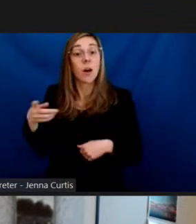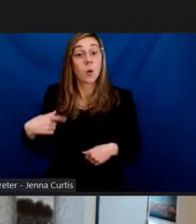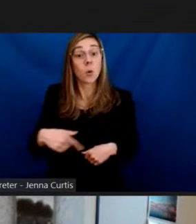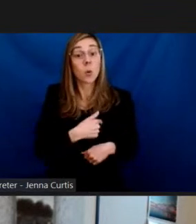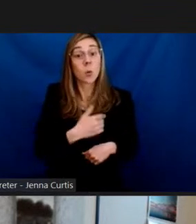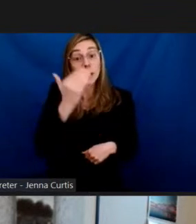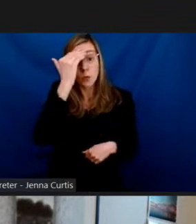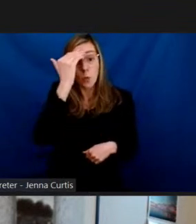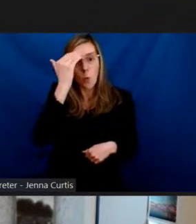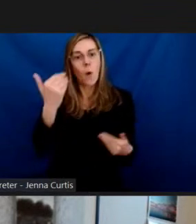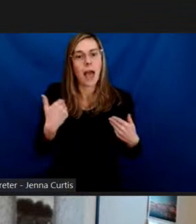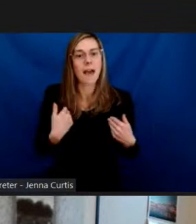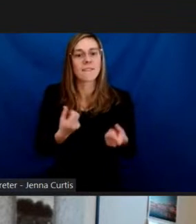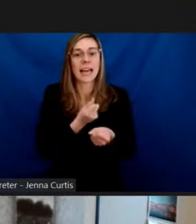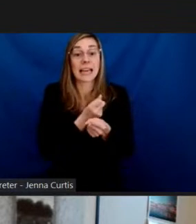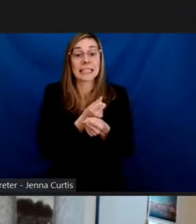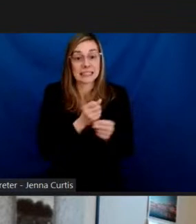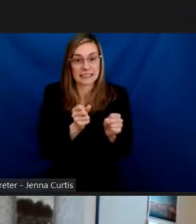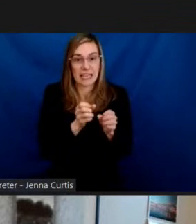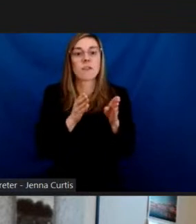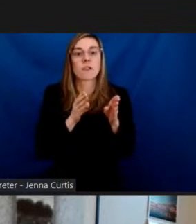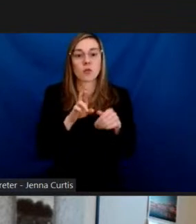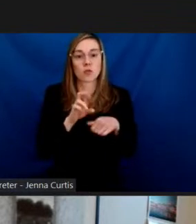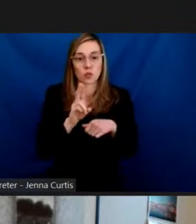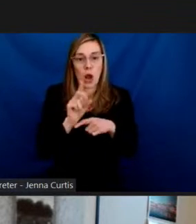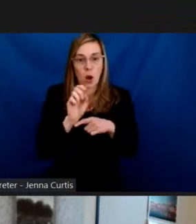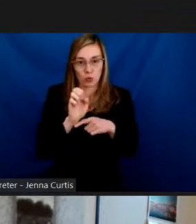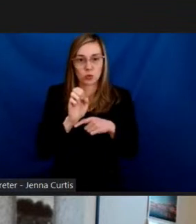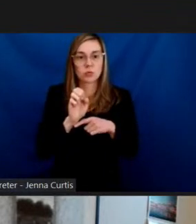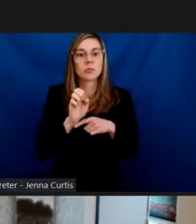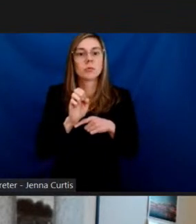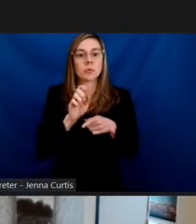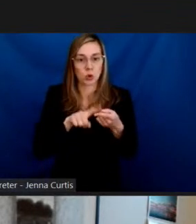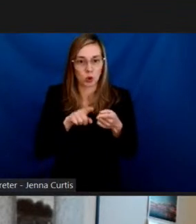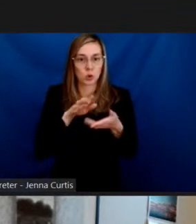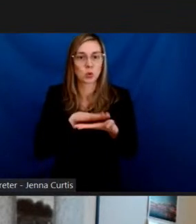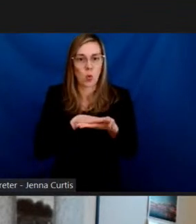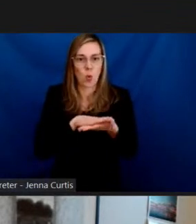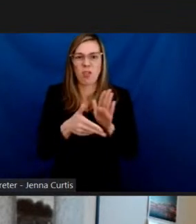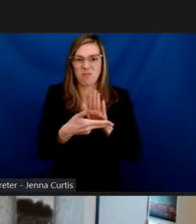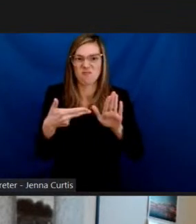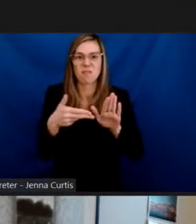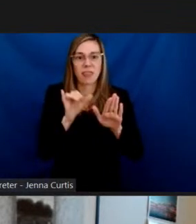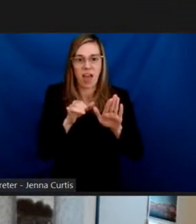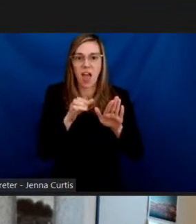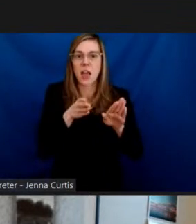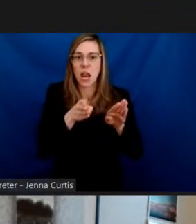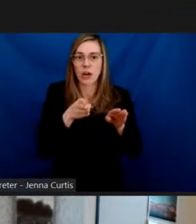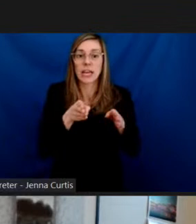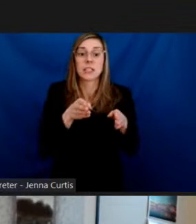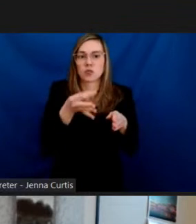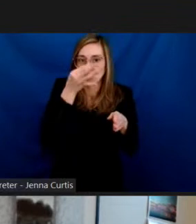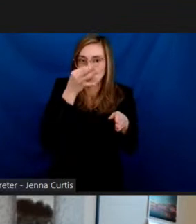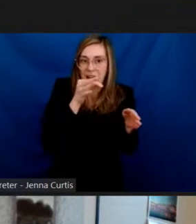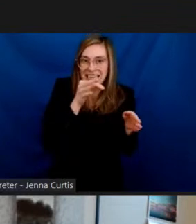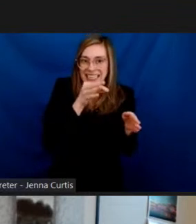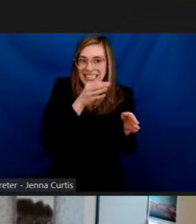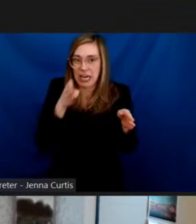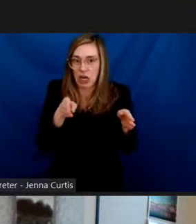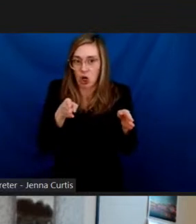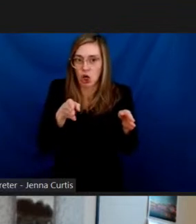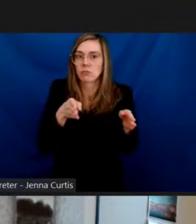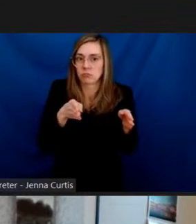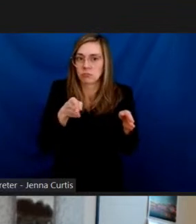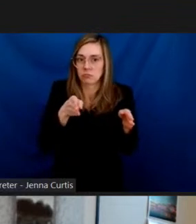school immediately adjacent to this proposed site. We will absolutely work to ensure that that is